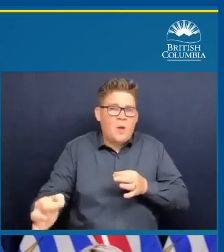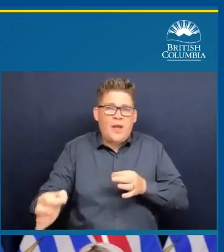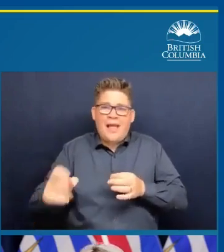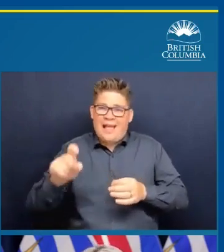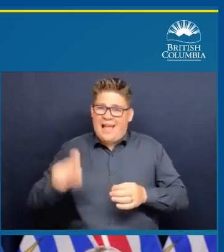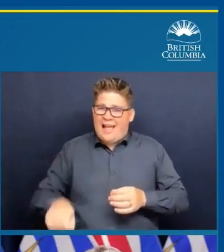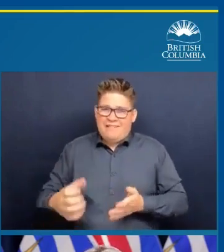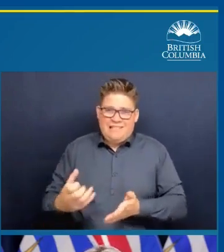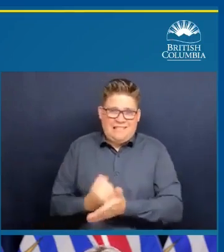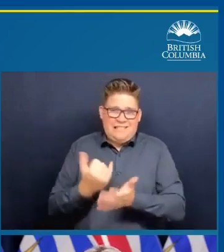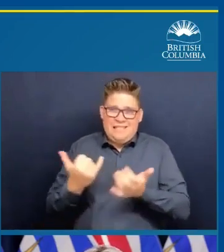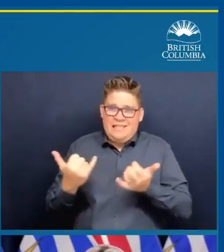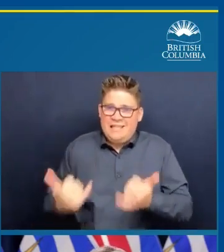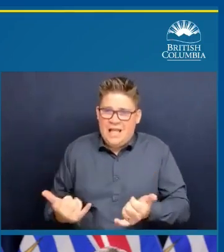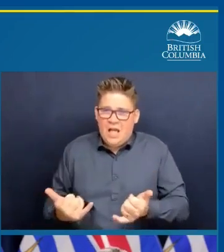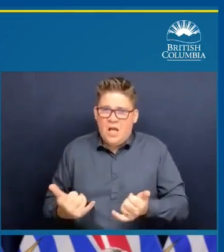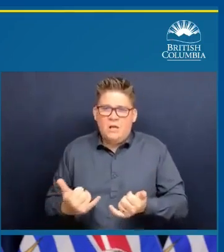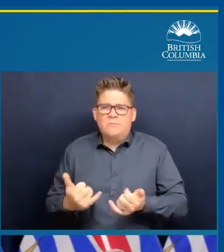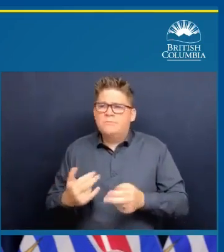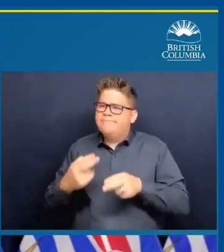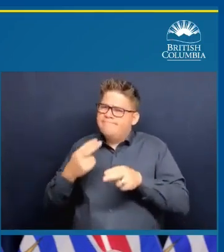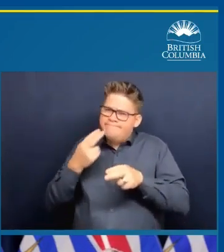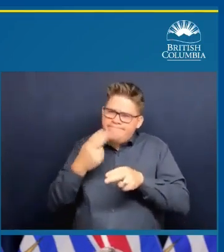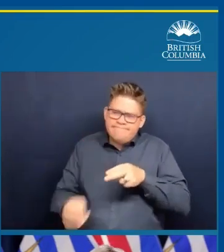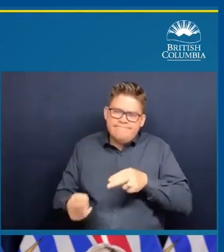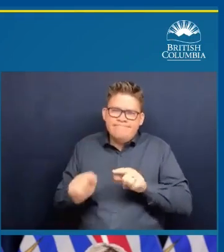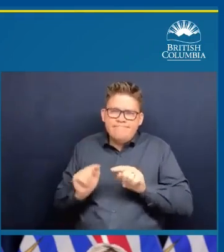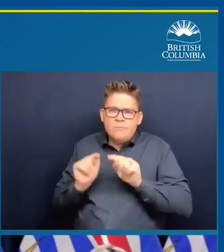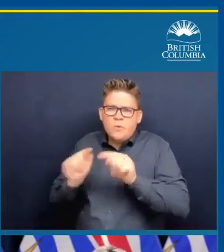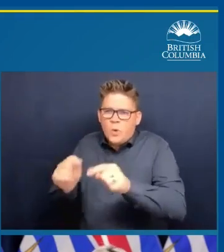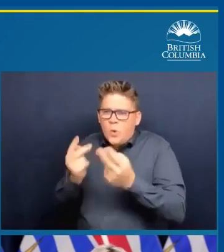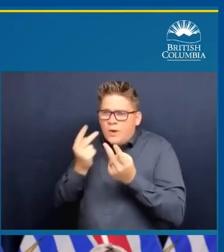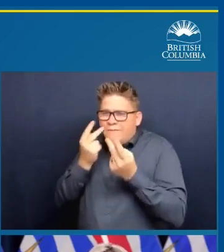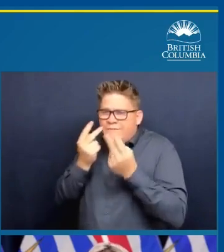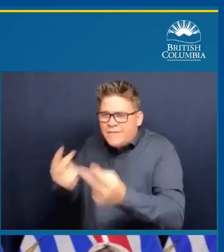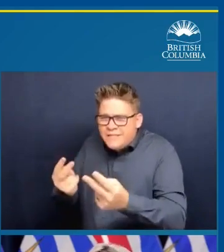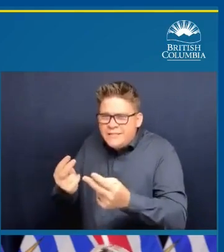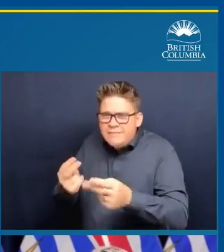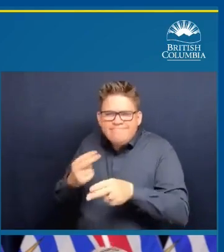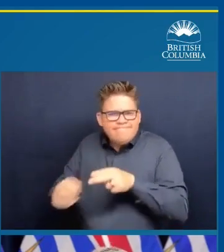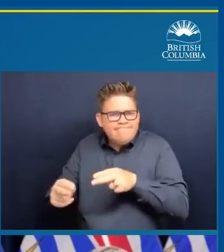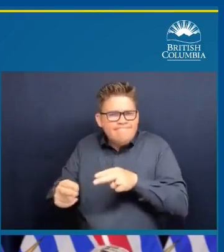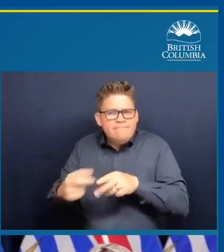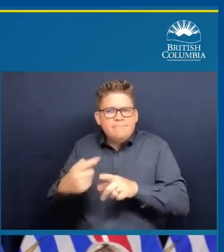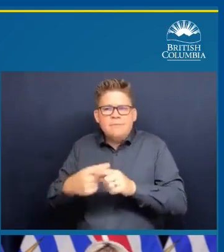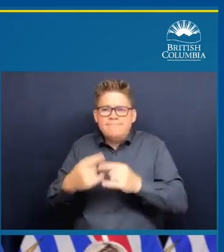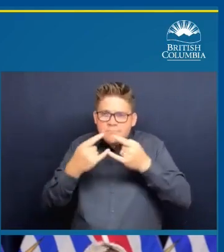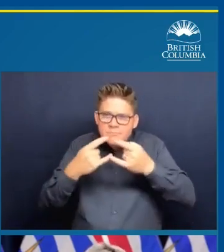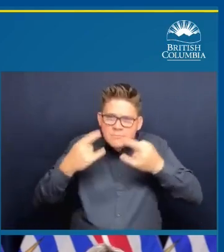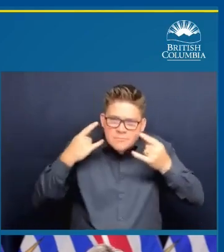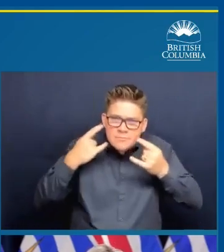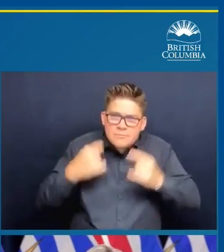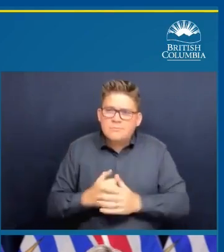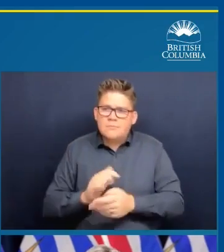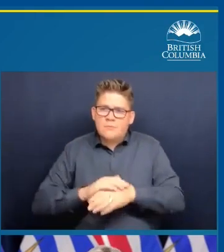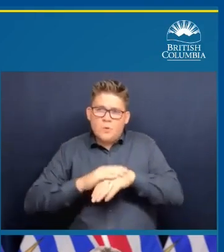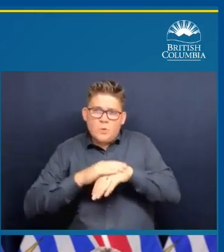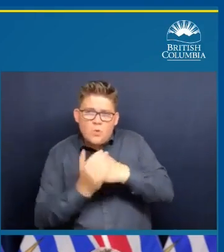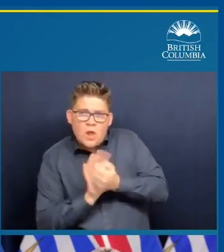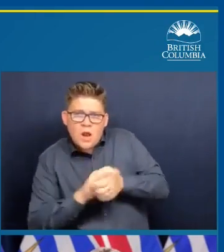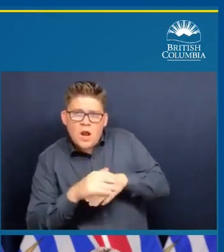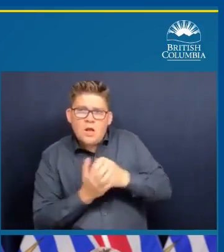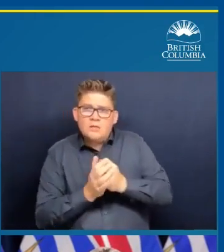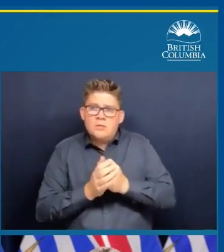in the place, to wear a mask, and to take all of those other measures like hand hygiene, looking at ventilation, looking at whether you can